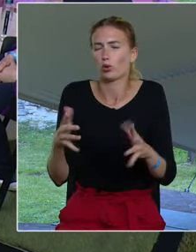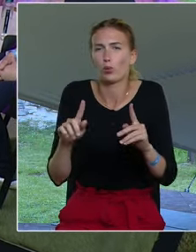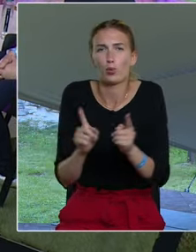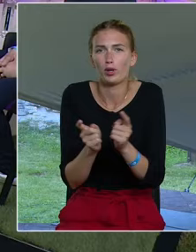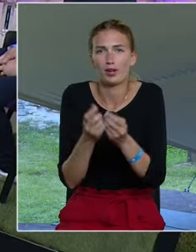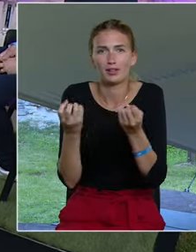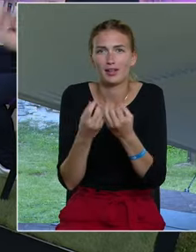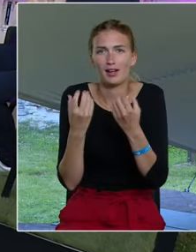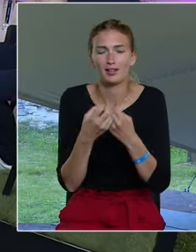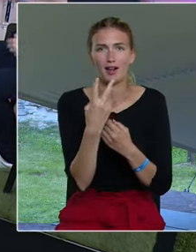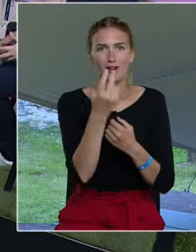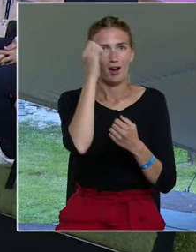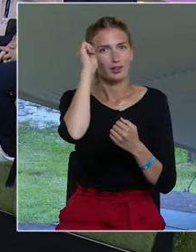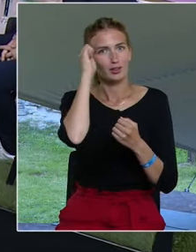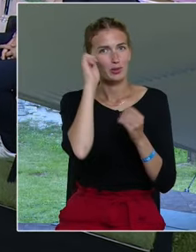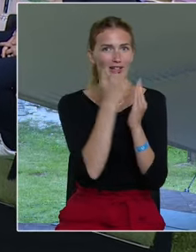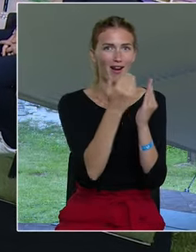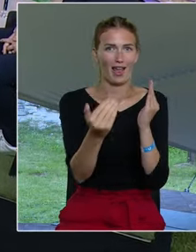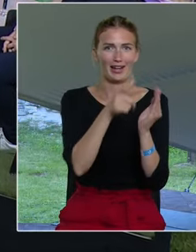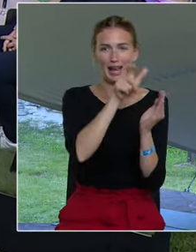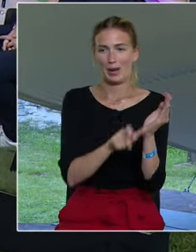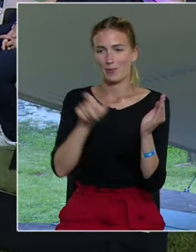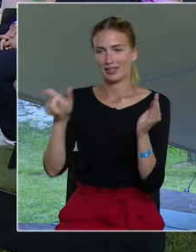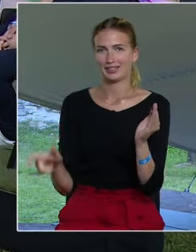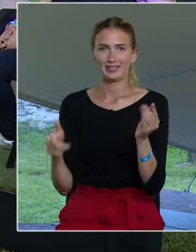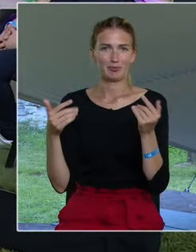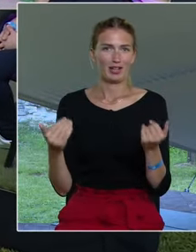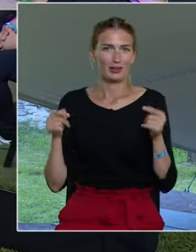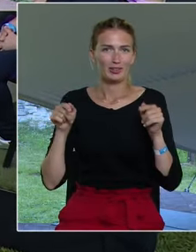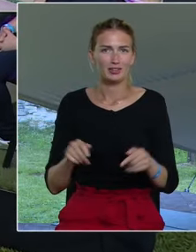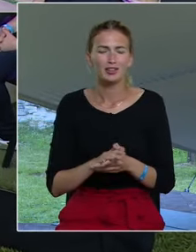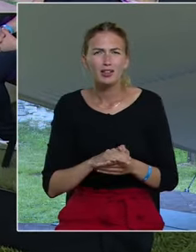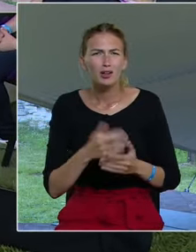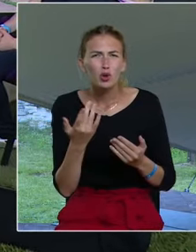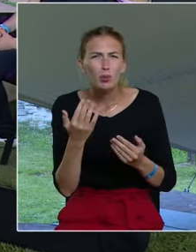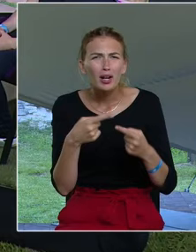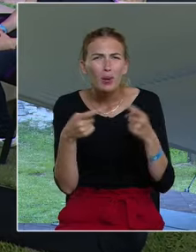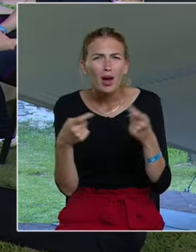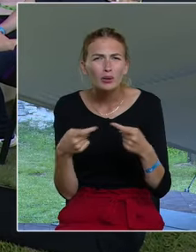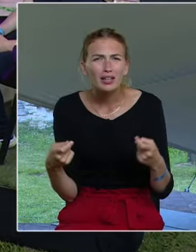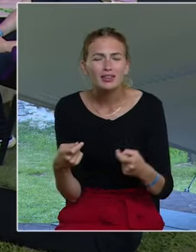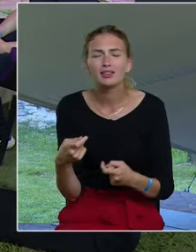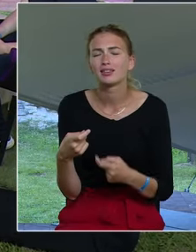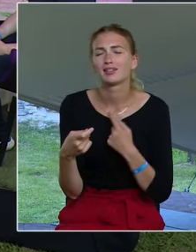yeah, we have two gallerists here. Problem solved. How many sentences was it again? Go